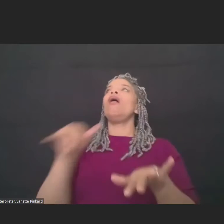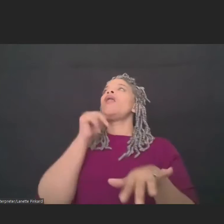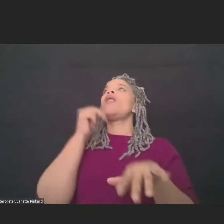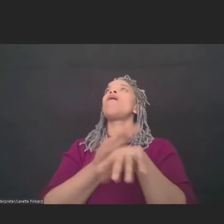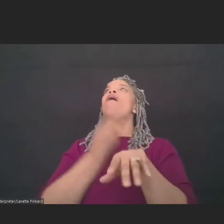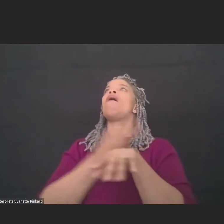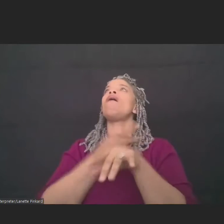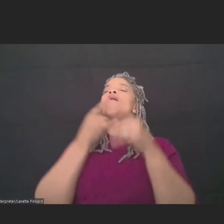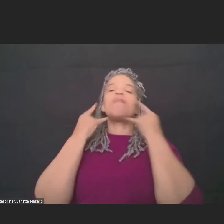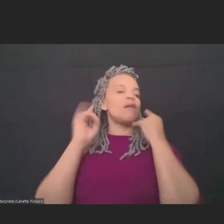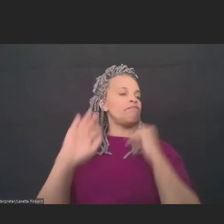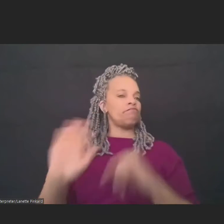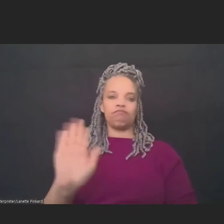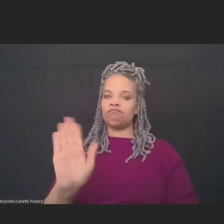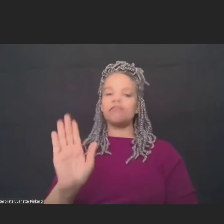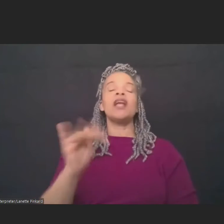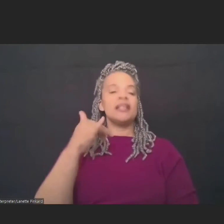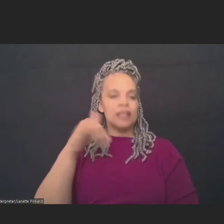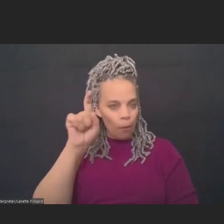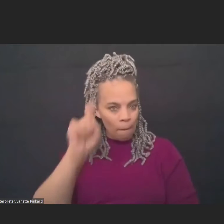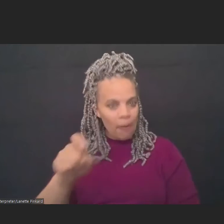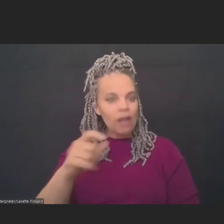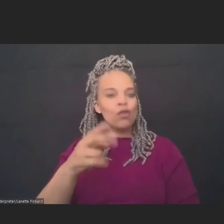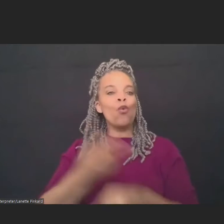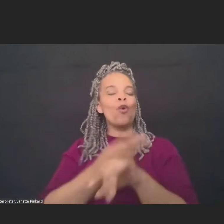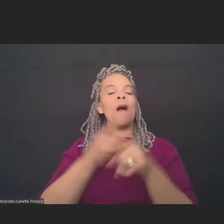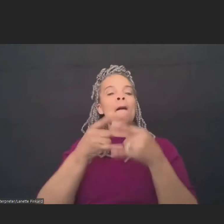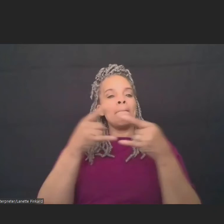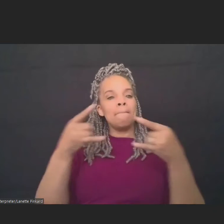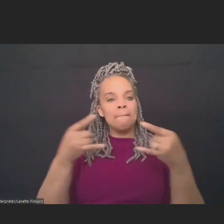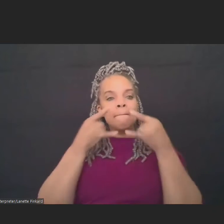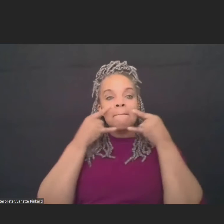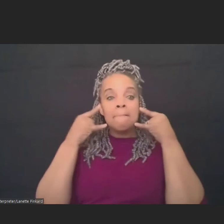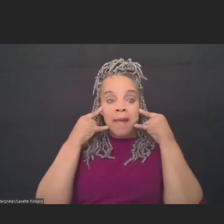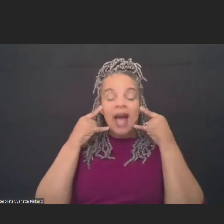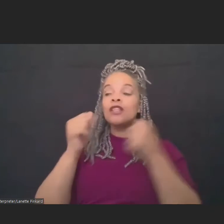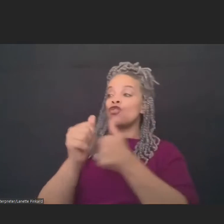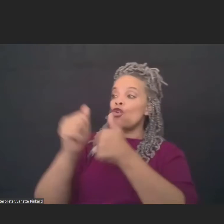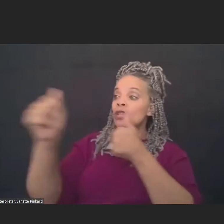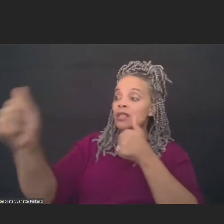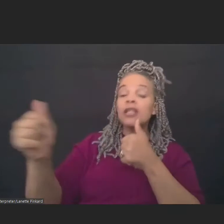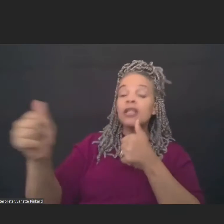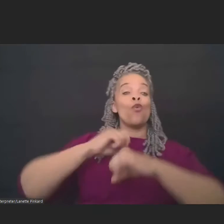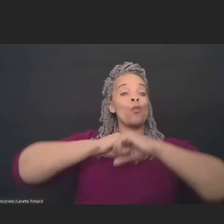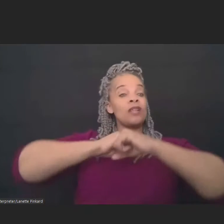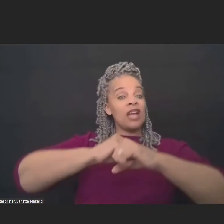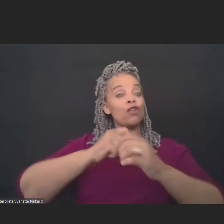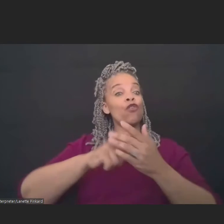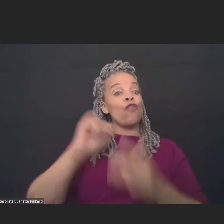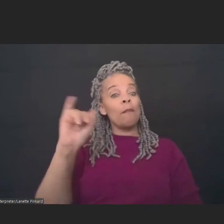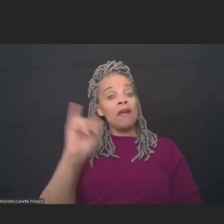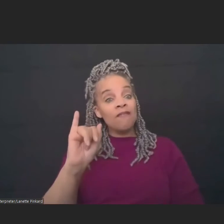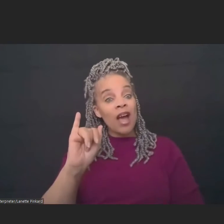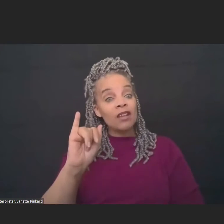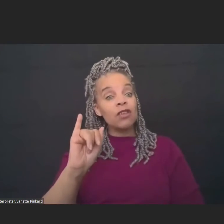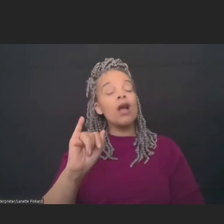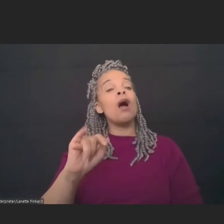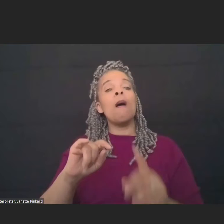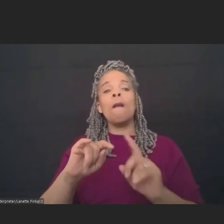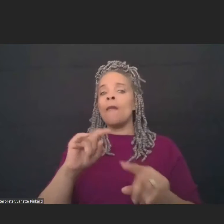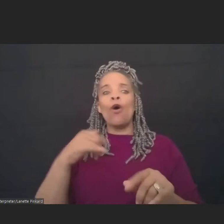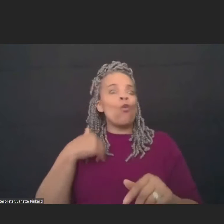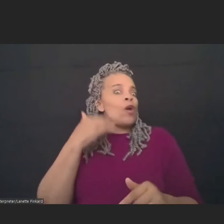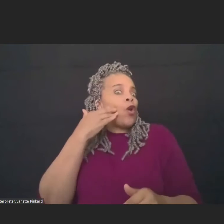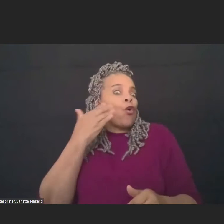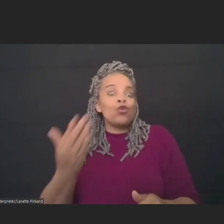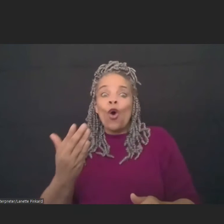wearing a mask. We still need you to wear a mask and socially distance. It protects you from infection, but what we don't know is if